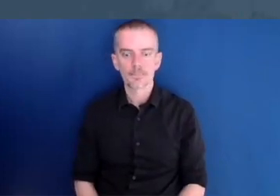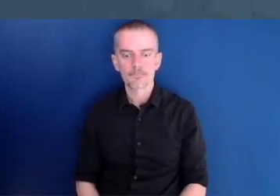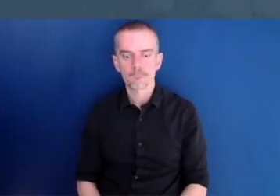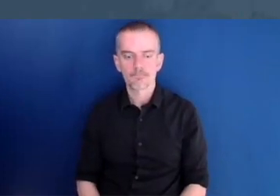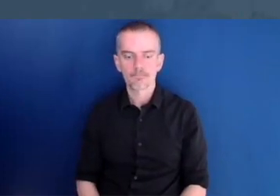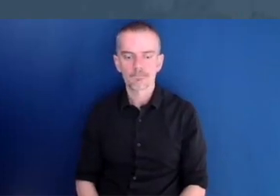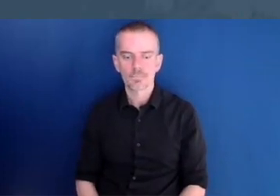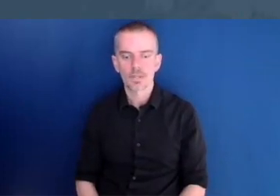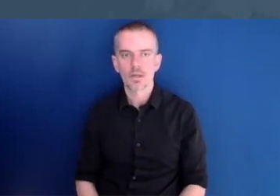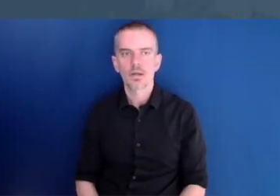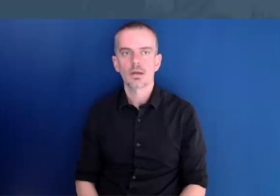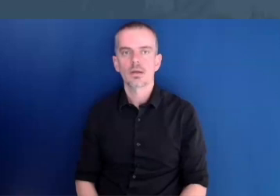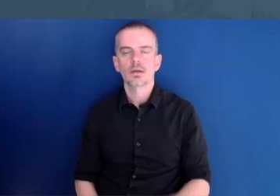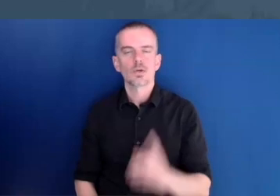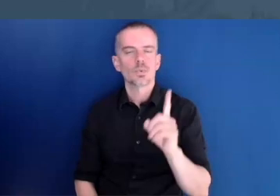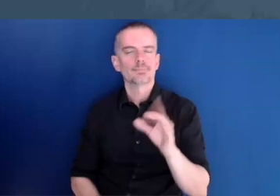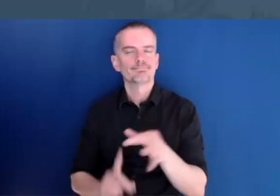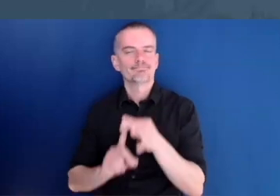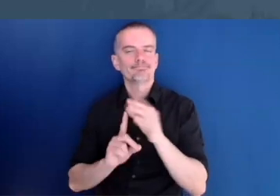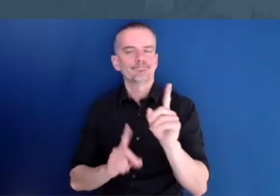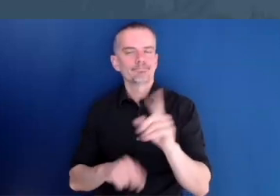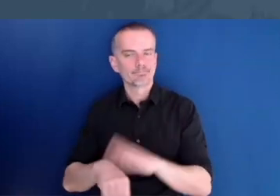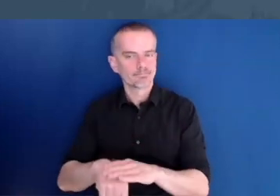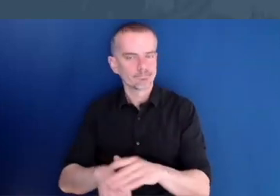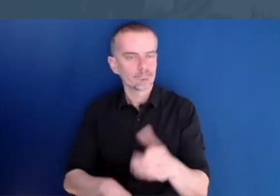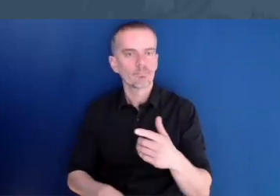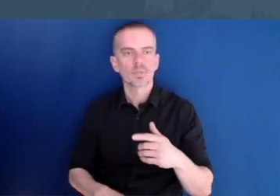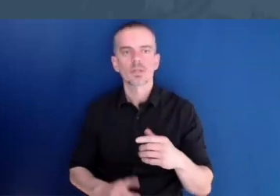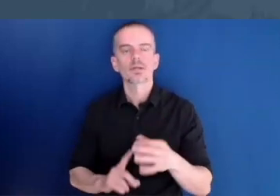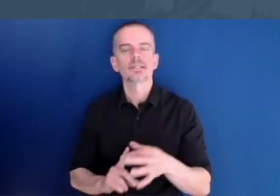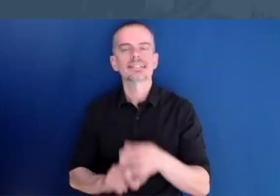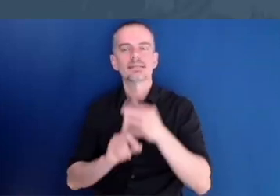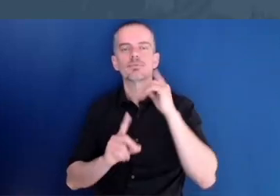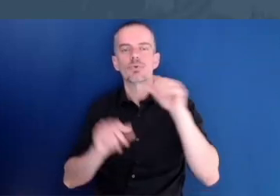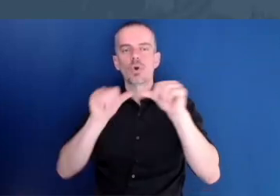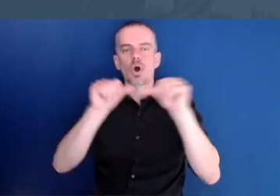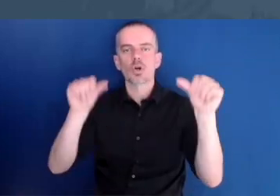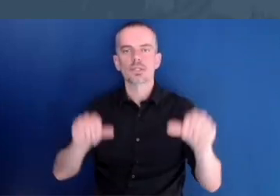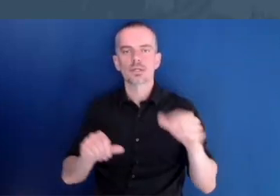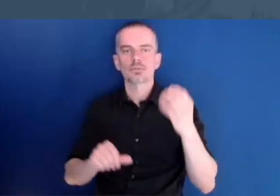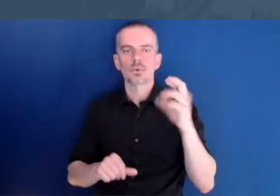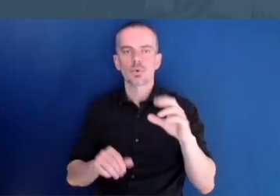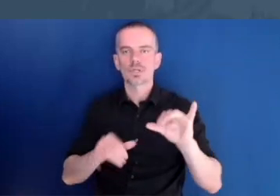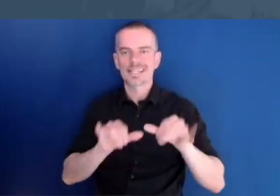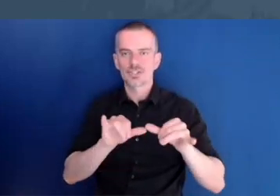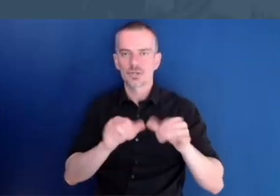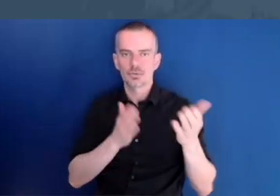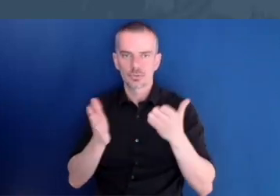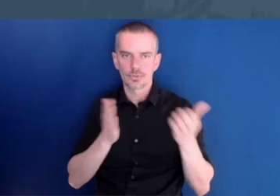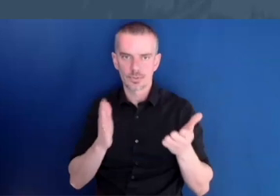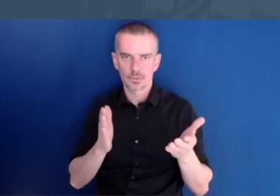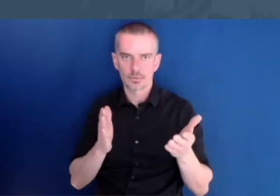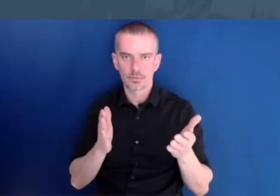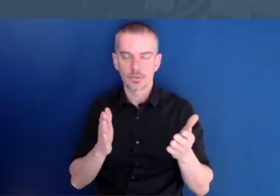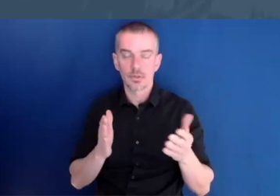So there is a caveat here. So an exception is made for architectural or engineering services. So